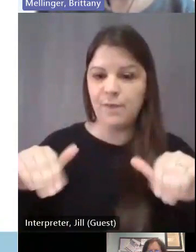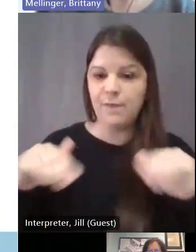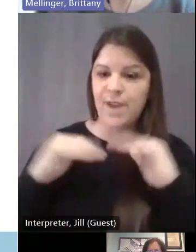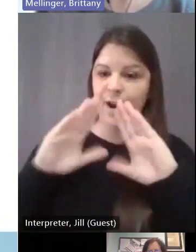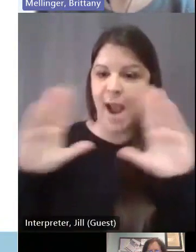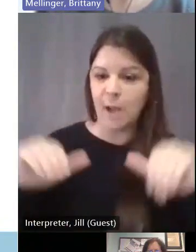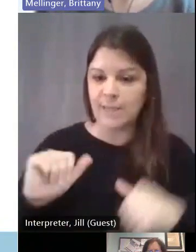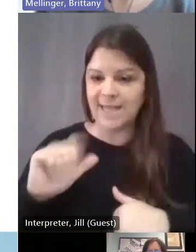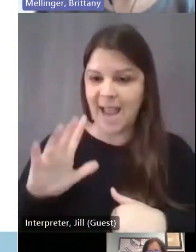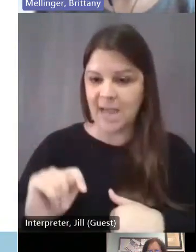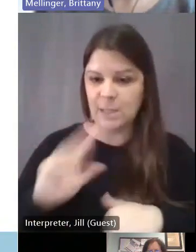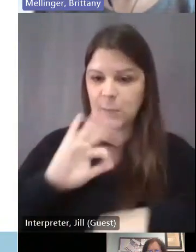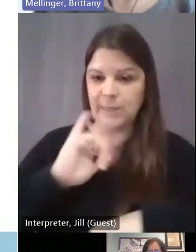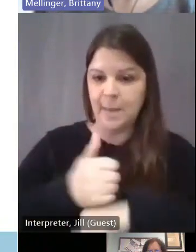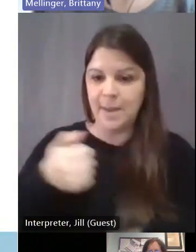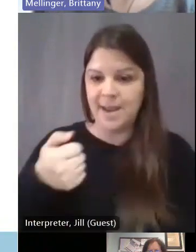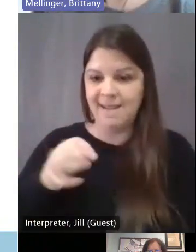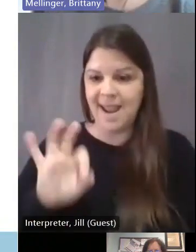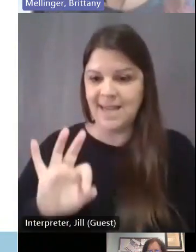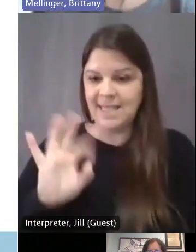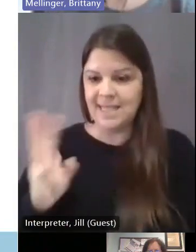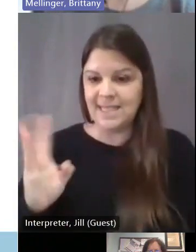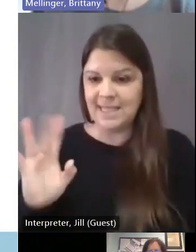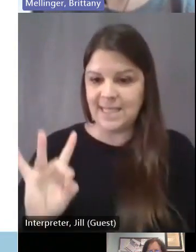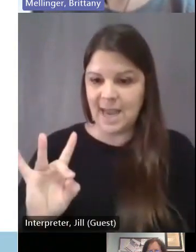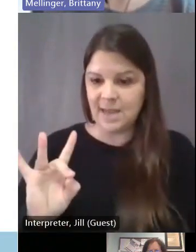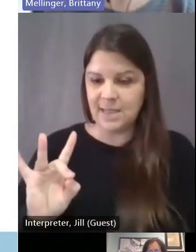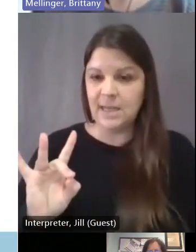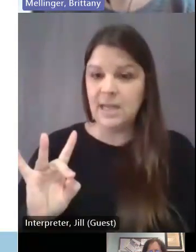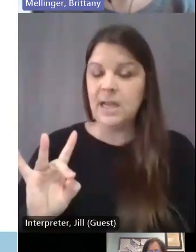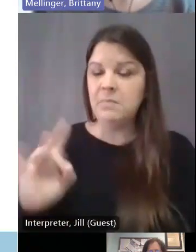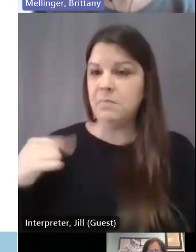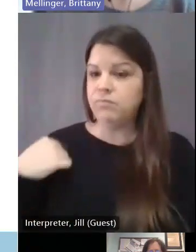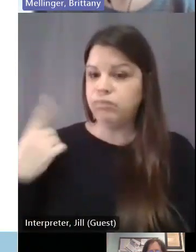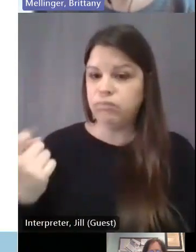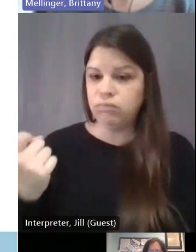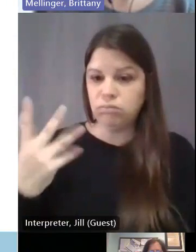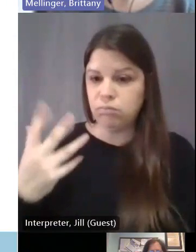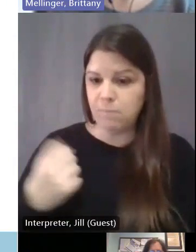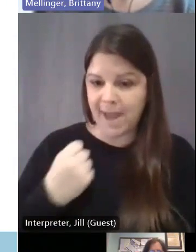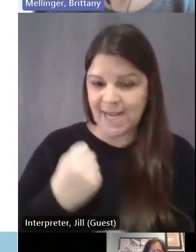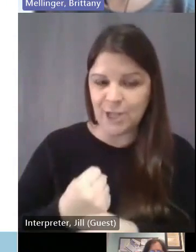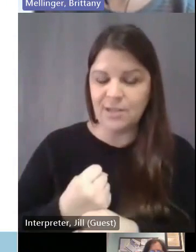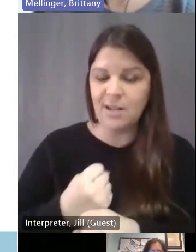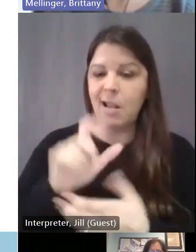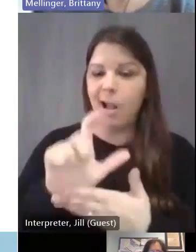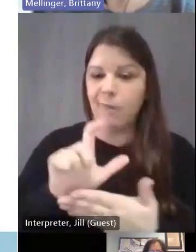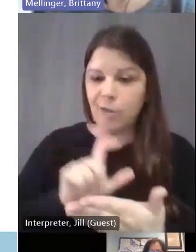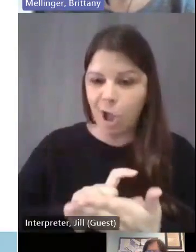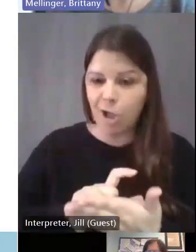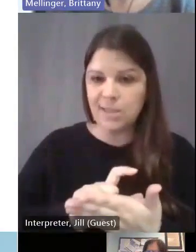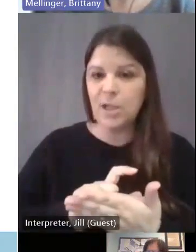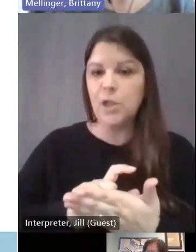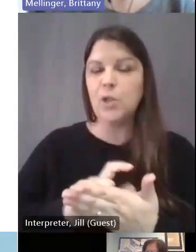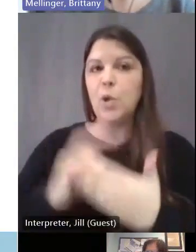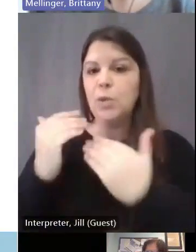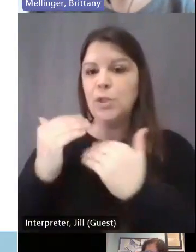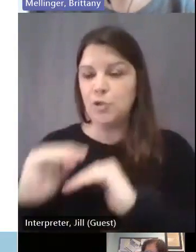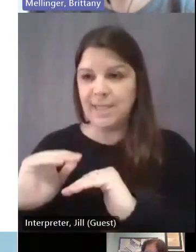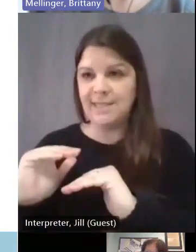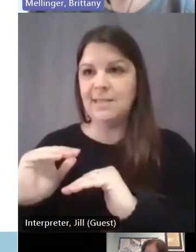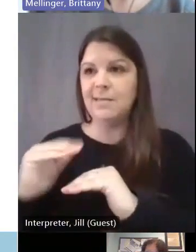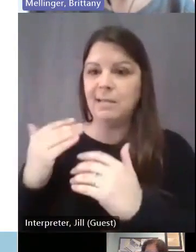passed in 1968, but there have been decades of practices and laws that restricted groups of people from having equal